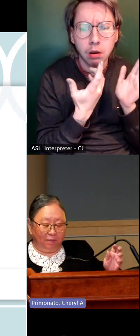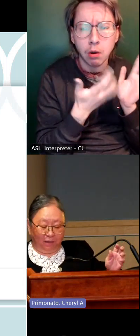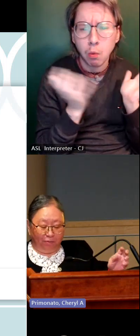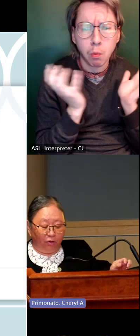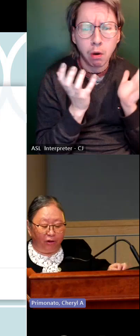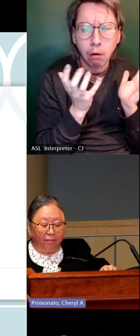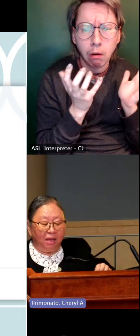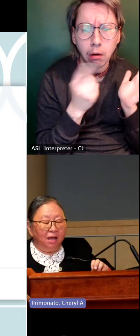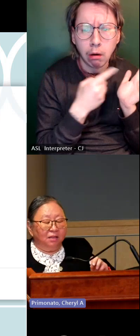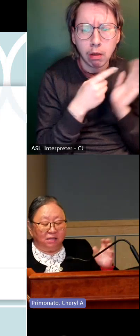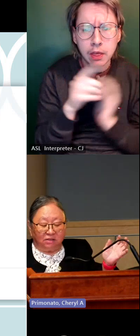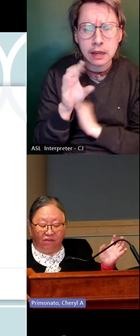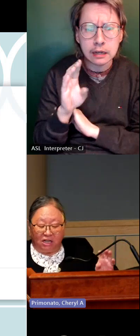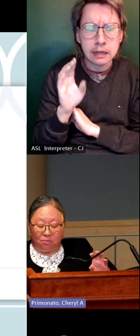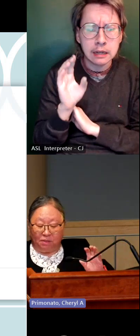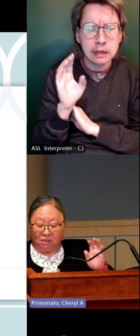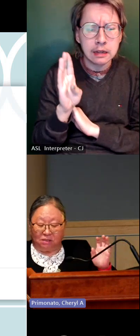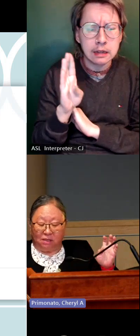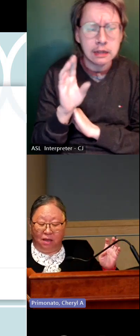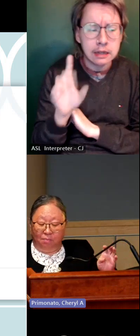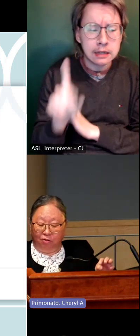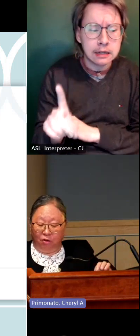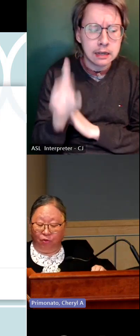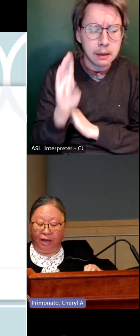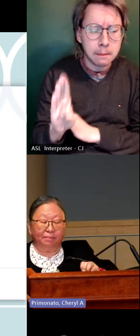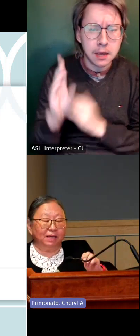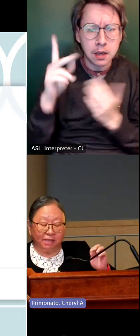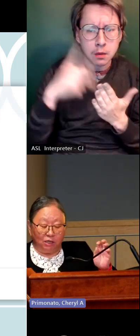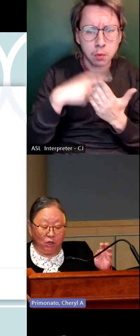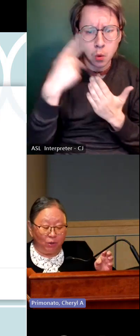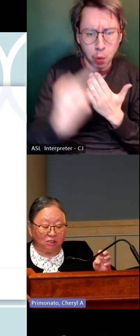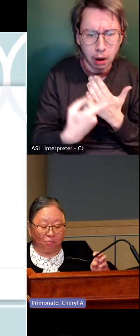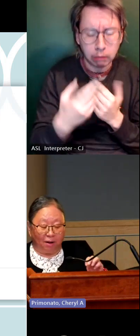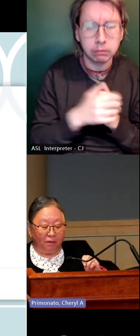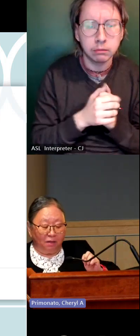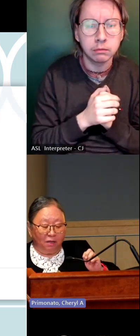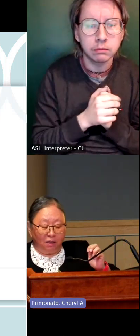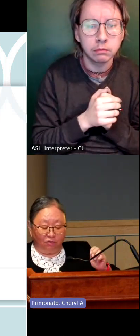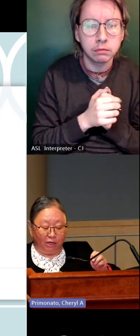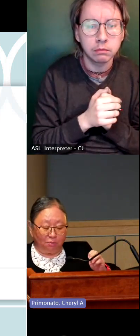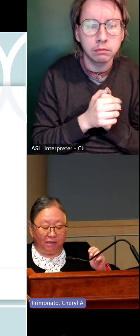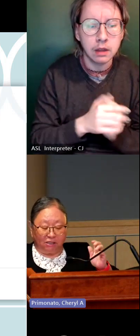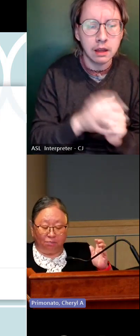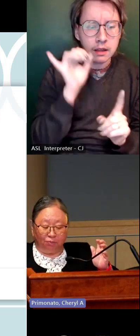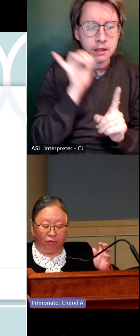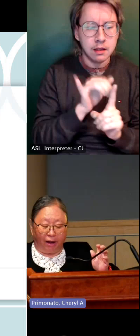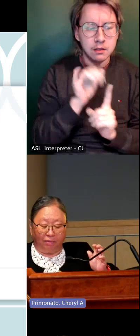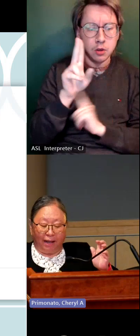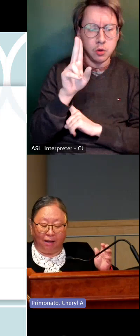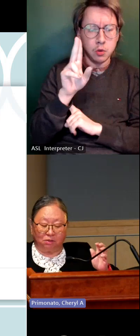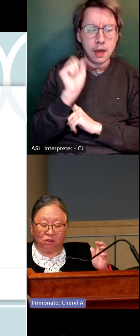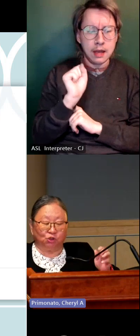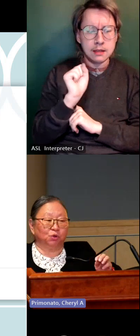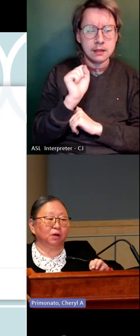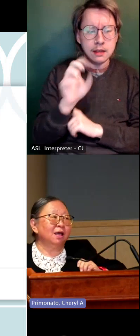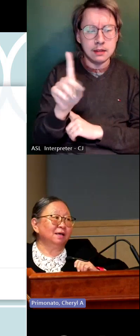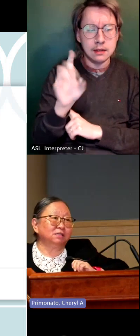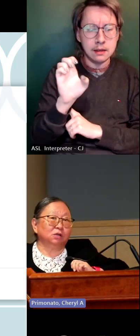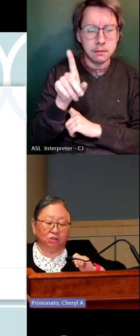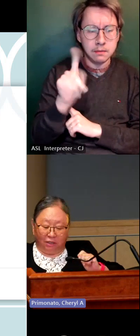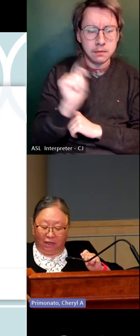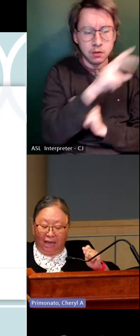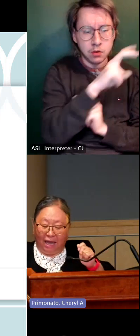the DBE program? The Disadvantaged Business Program is a U.S. Department of Transportation program that helps